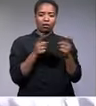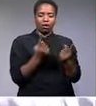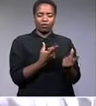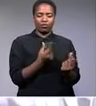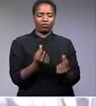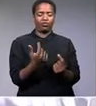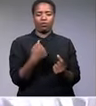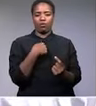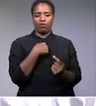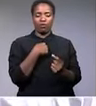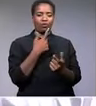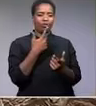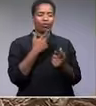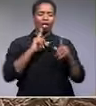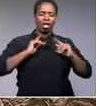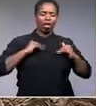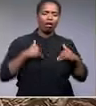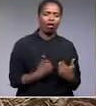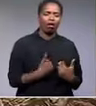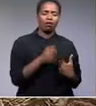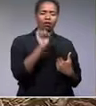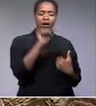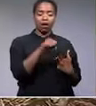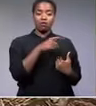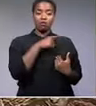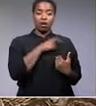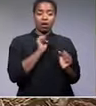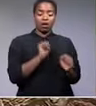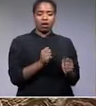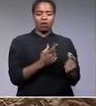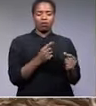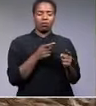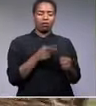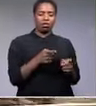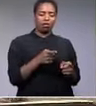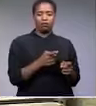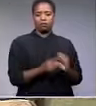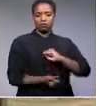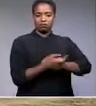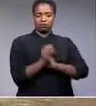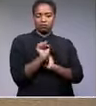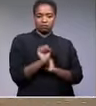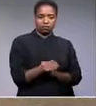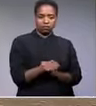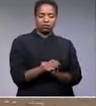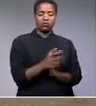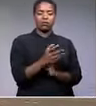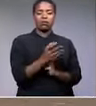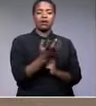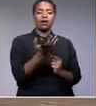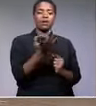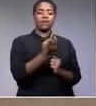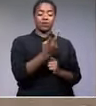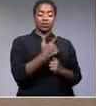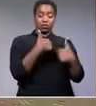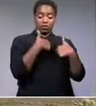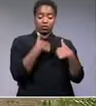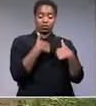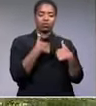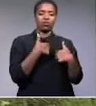cramps, heat exhaustion, which might also cause heat stroke, as you said earlier on. And also from our side,